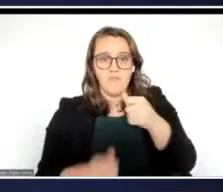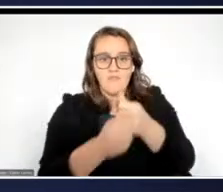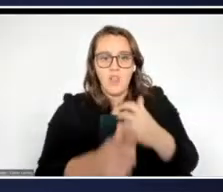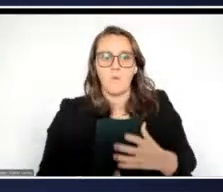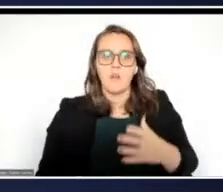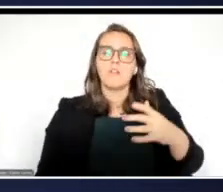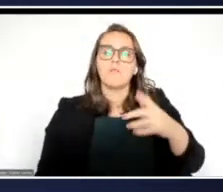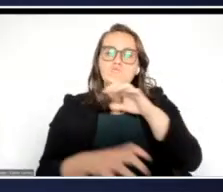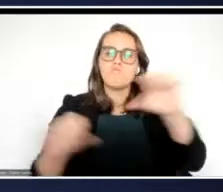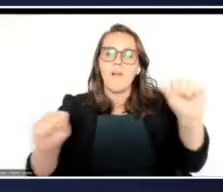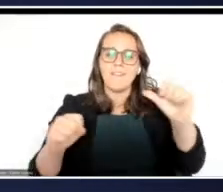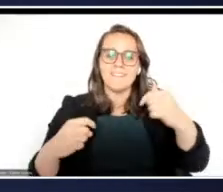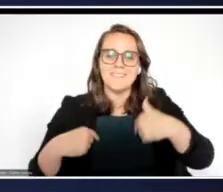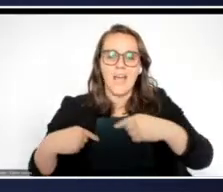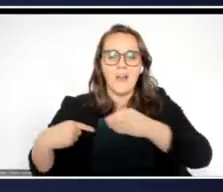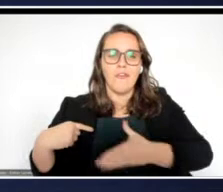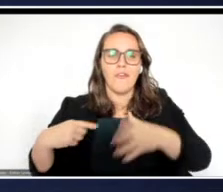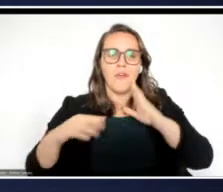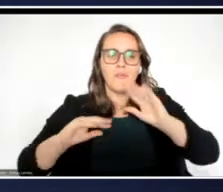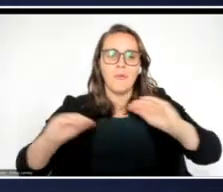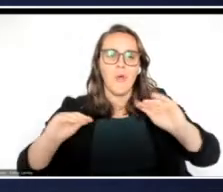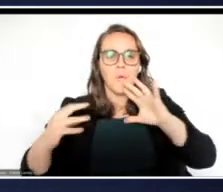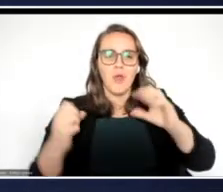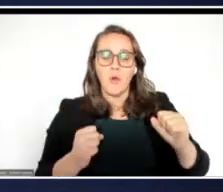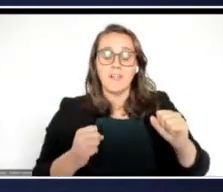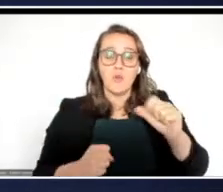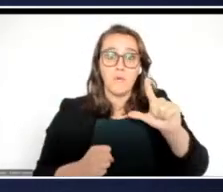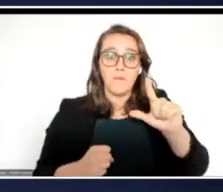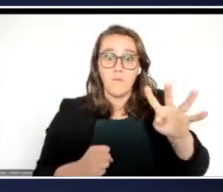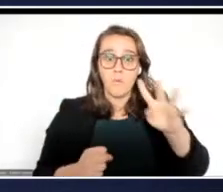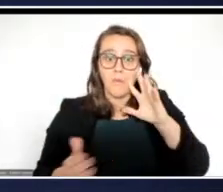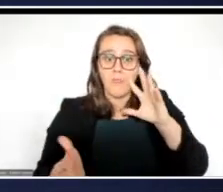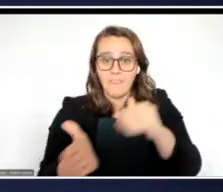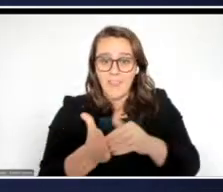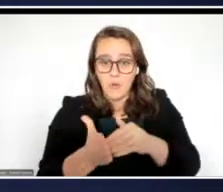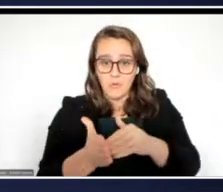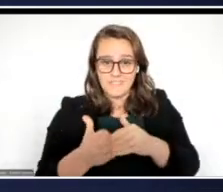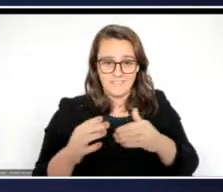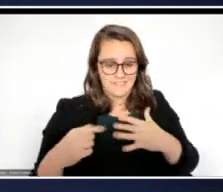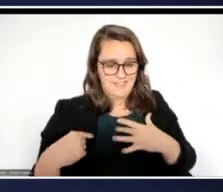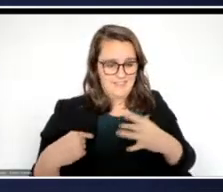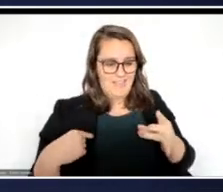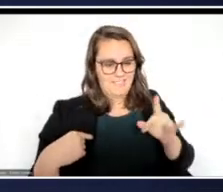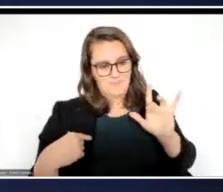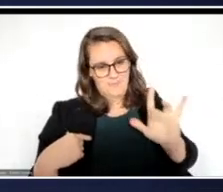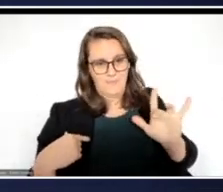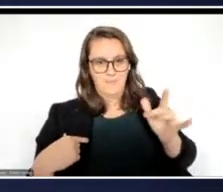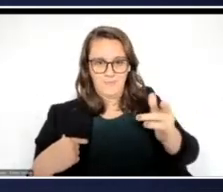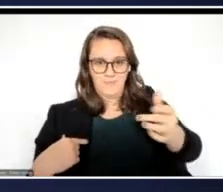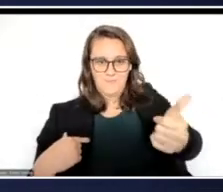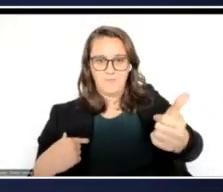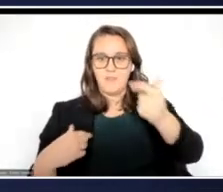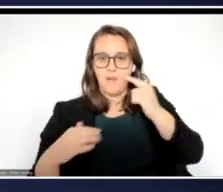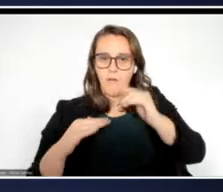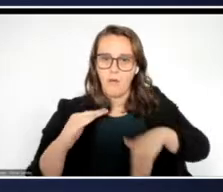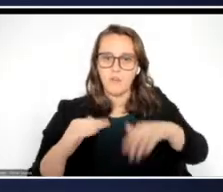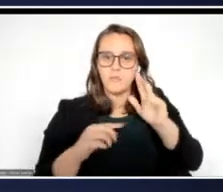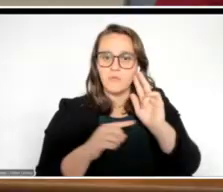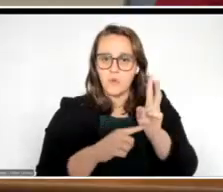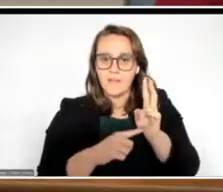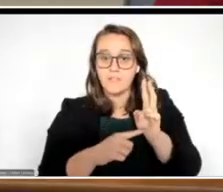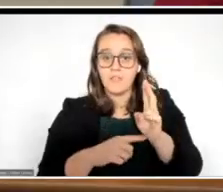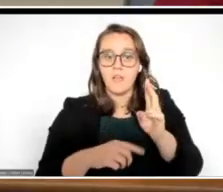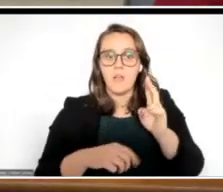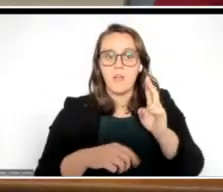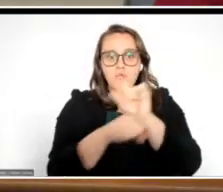over 24,000 likes in under 2 minutes. Employees at Twitter were nervously monitoring the